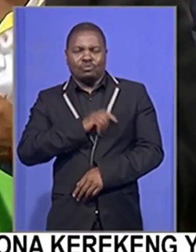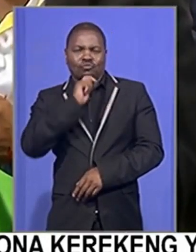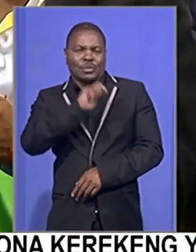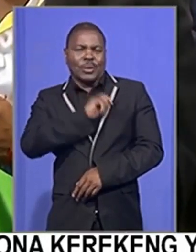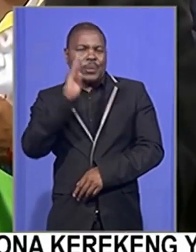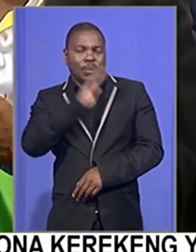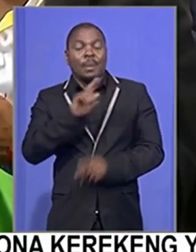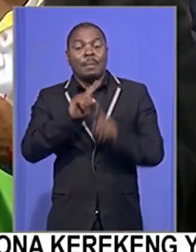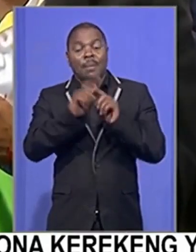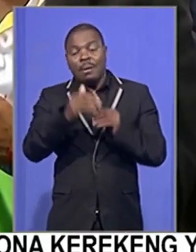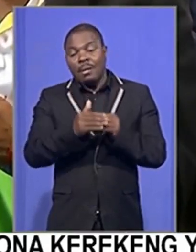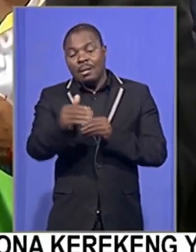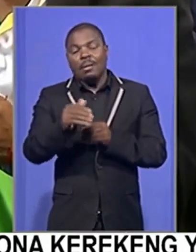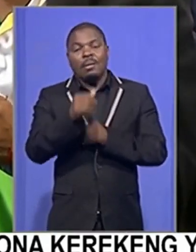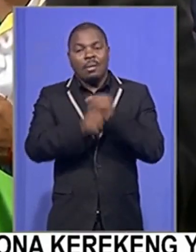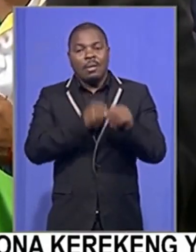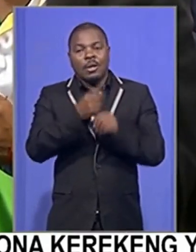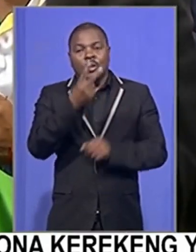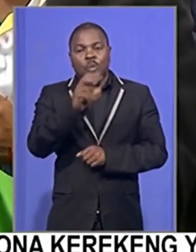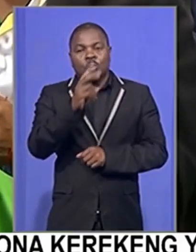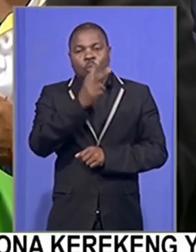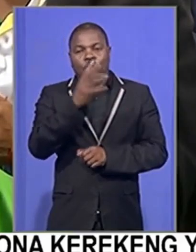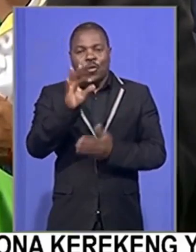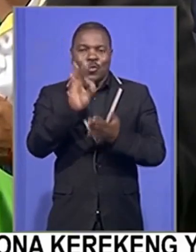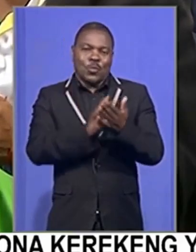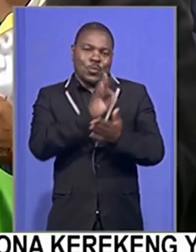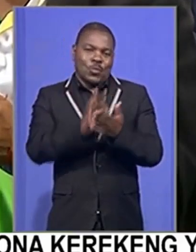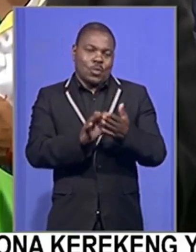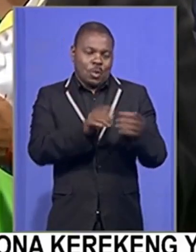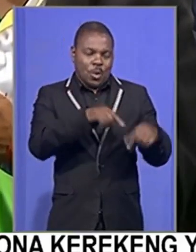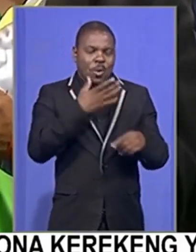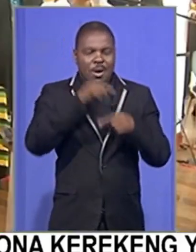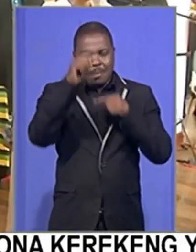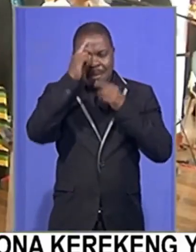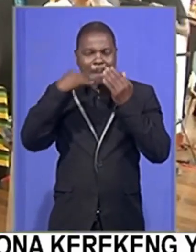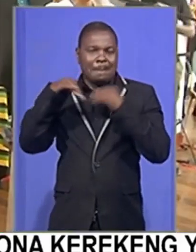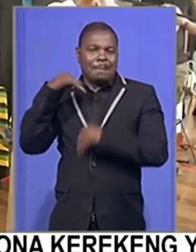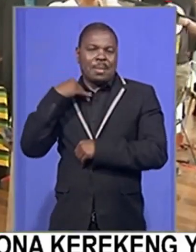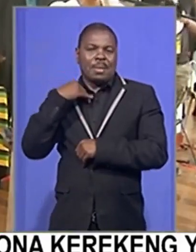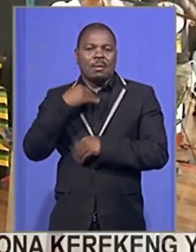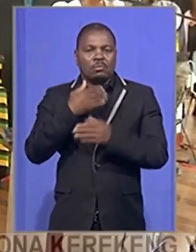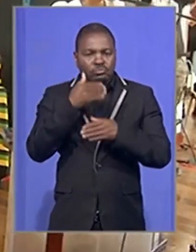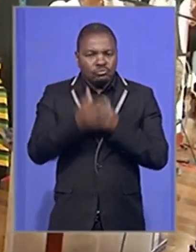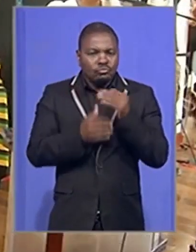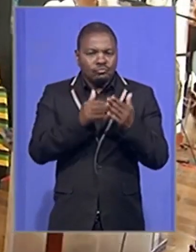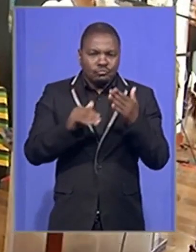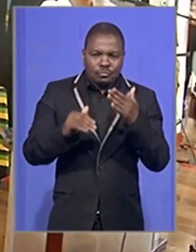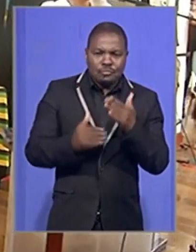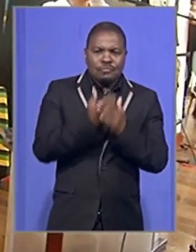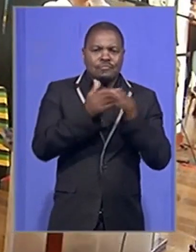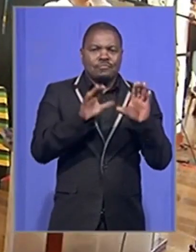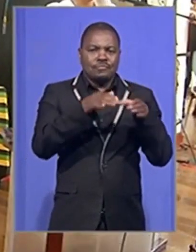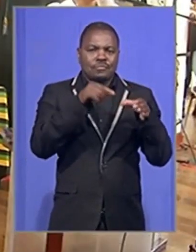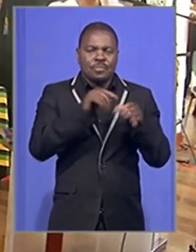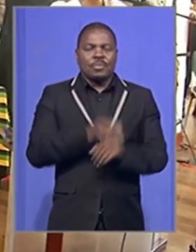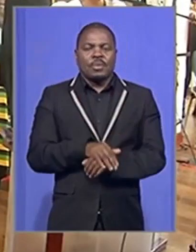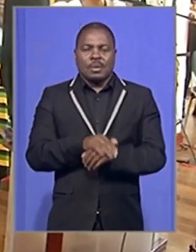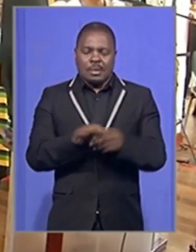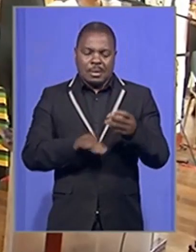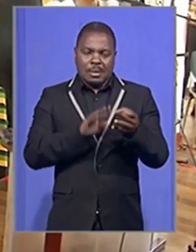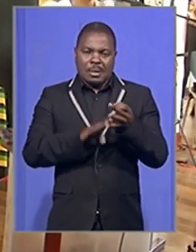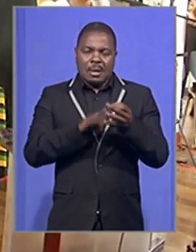lebilweng dikgethong tsa naga ka 2024 go gotlisa seriti sa yona go kene letsholong la tsosoloso ya moga le go